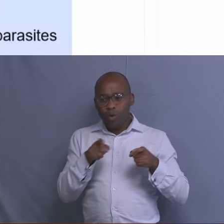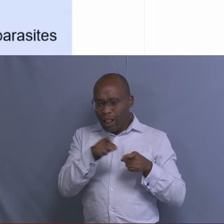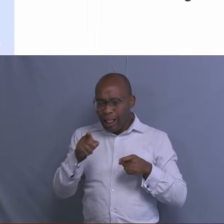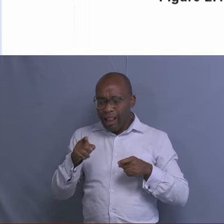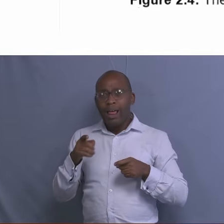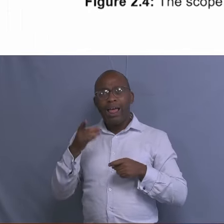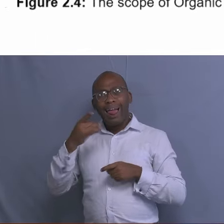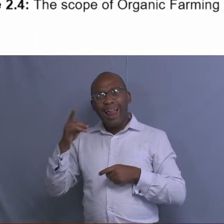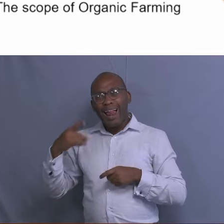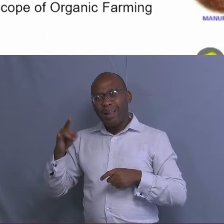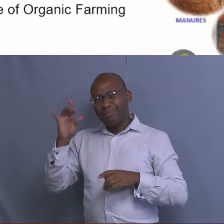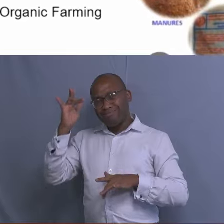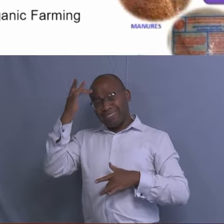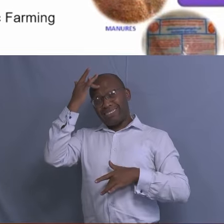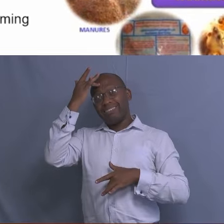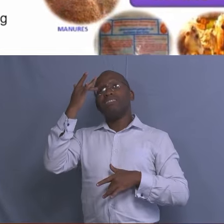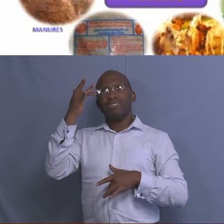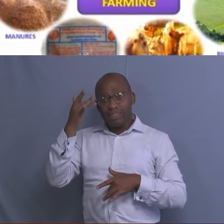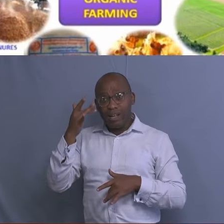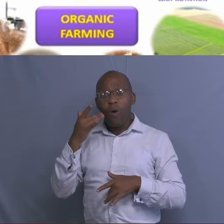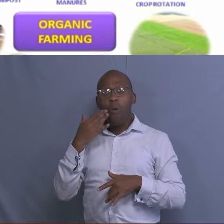last disadvantage.